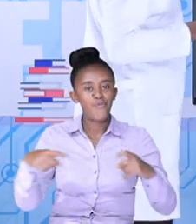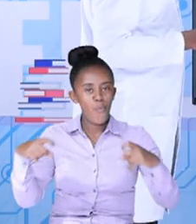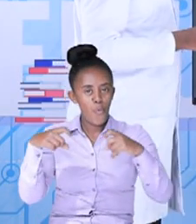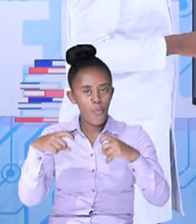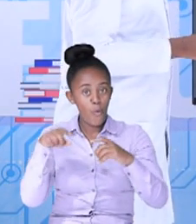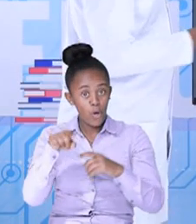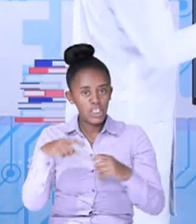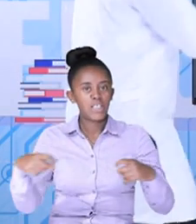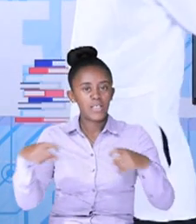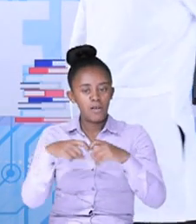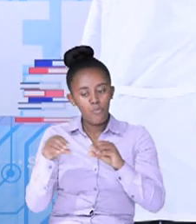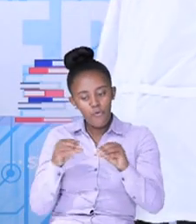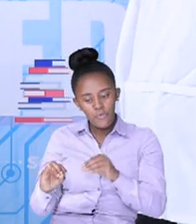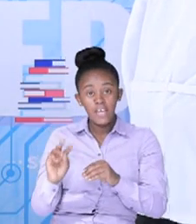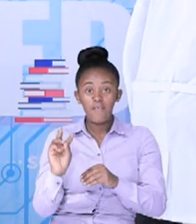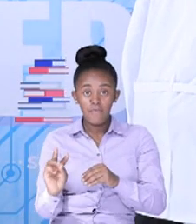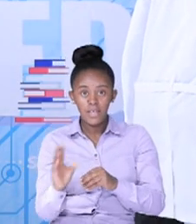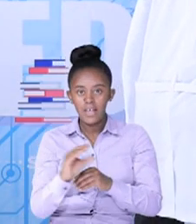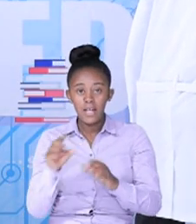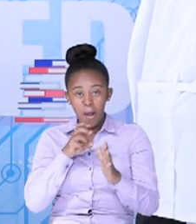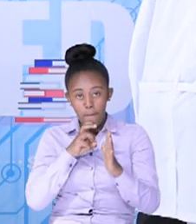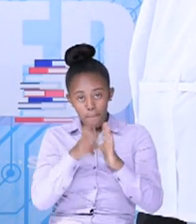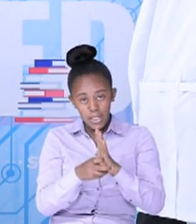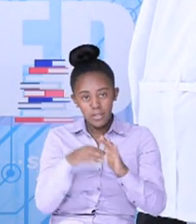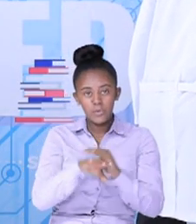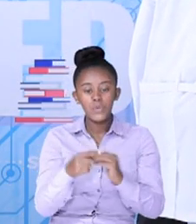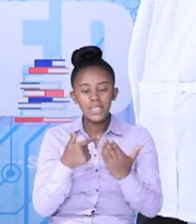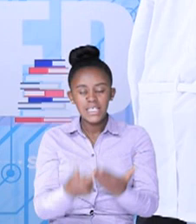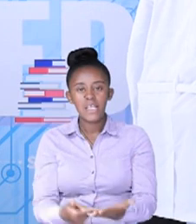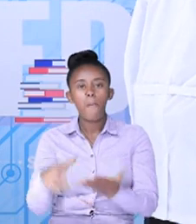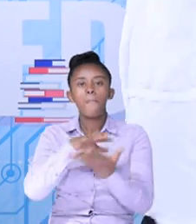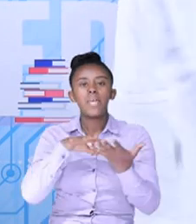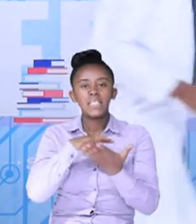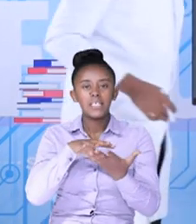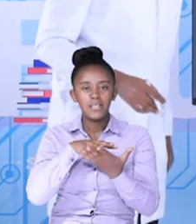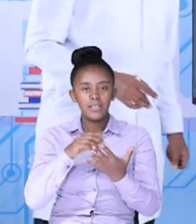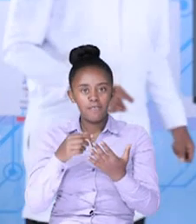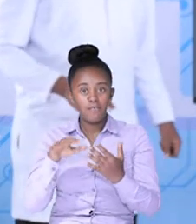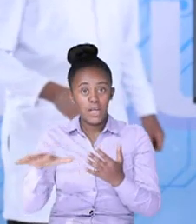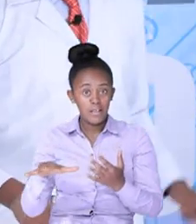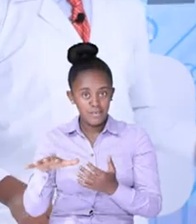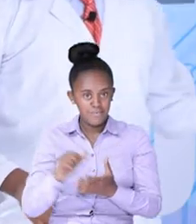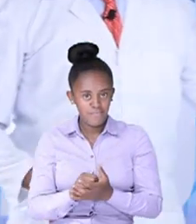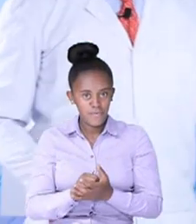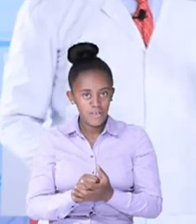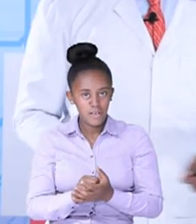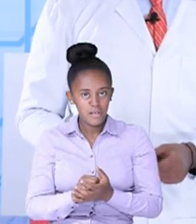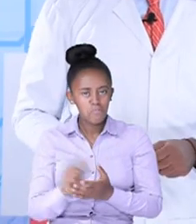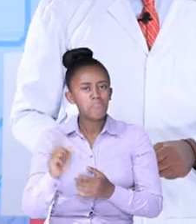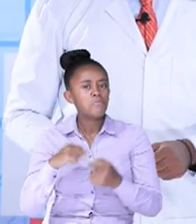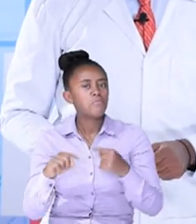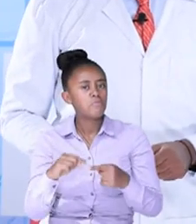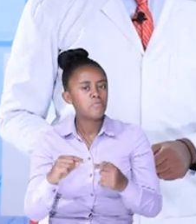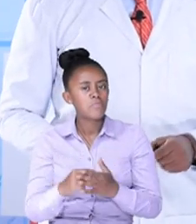charge. Is moving with a velocity v and immersed into this mixed field. This mixed field. What would happen